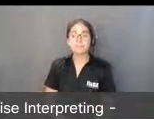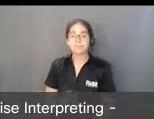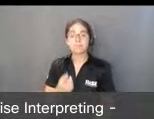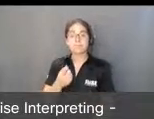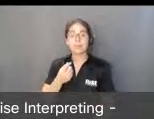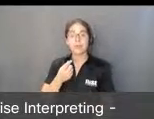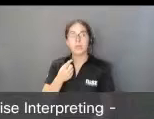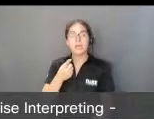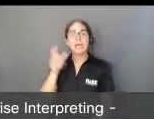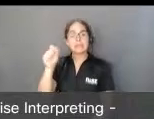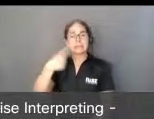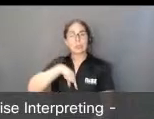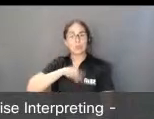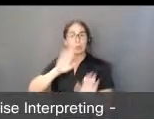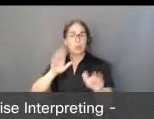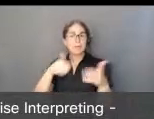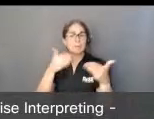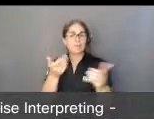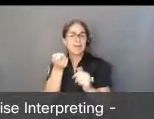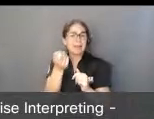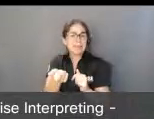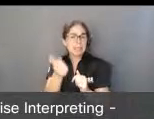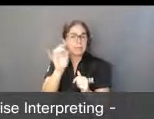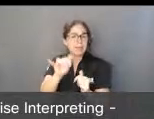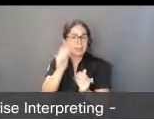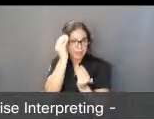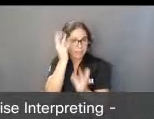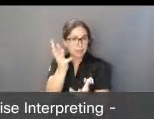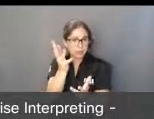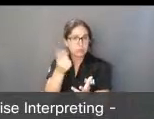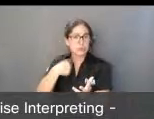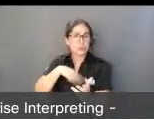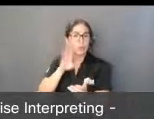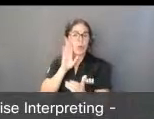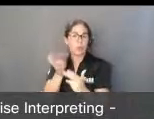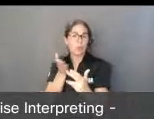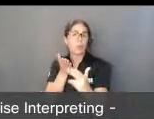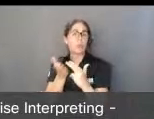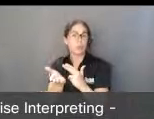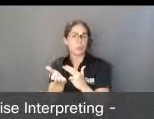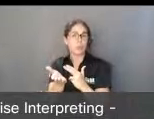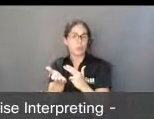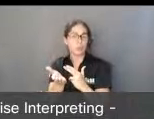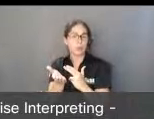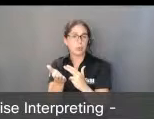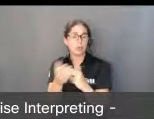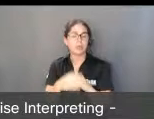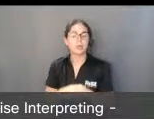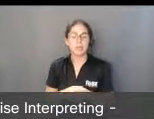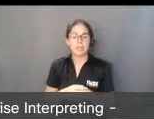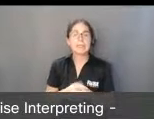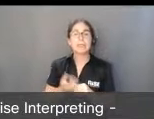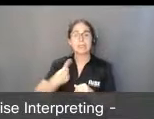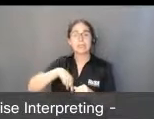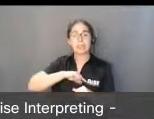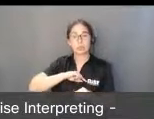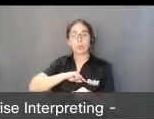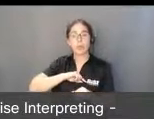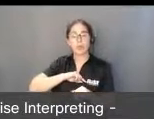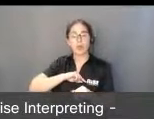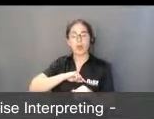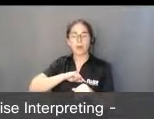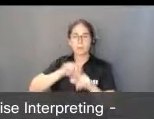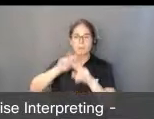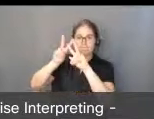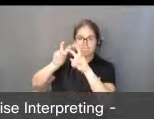a little bit of that information. And so I'll kind of go through. We are looking at, like, if we are looking at, as